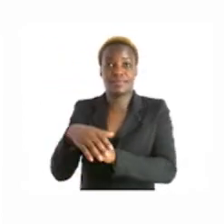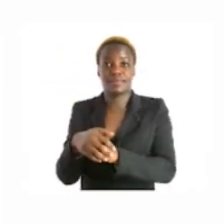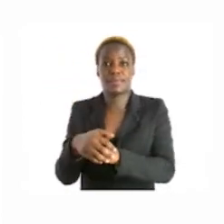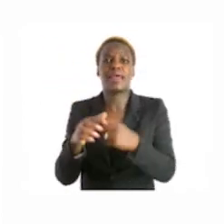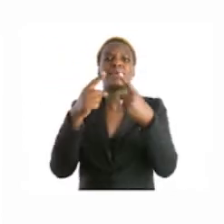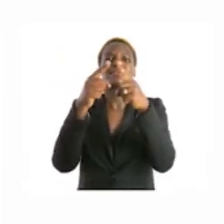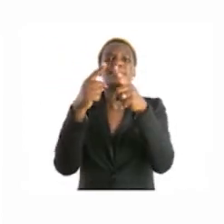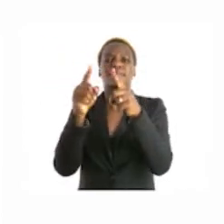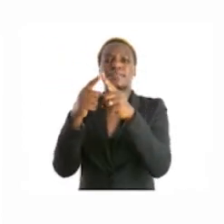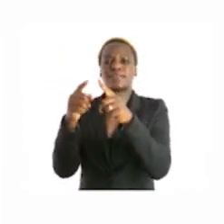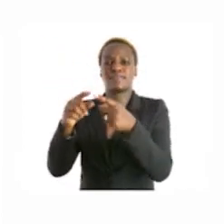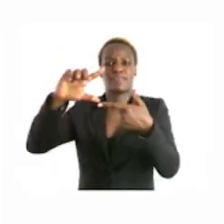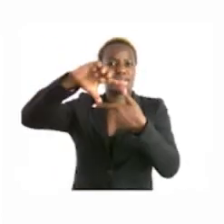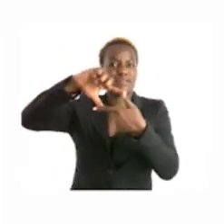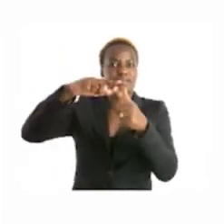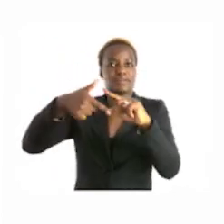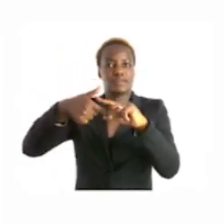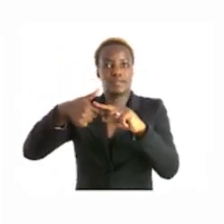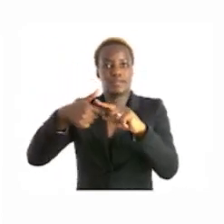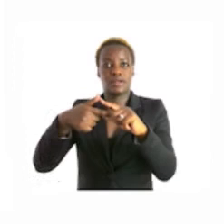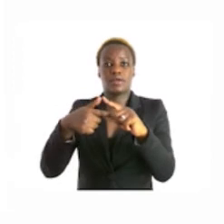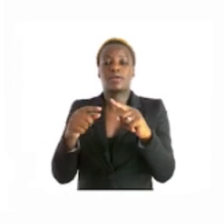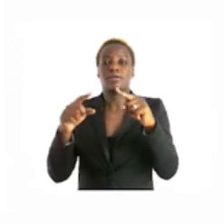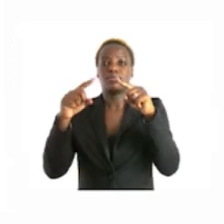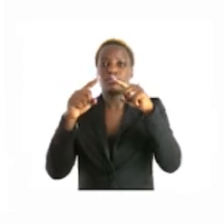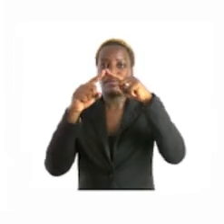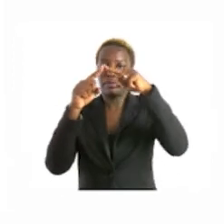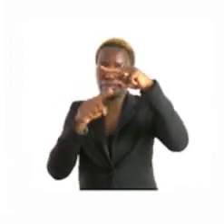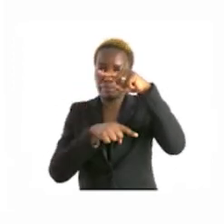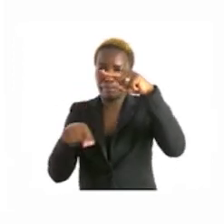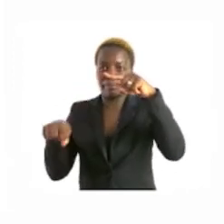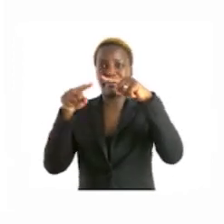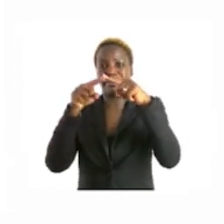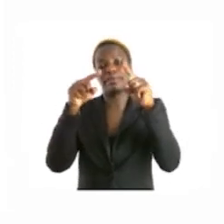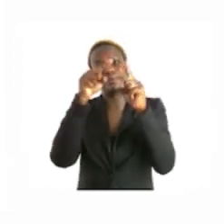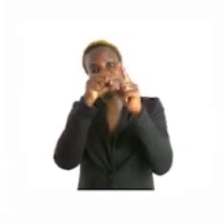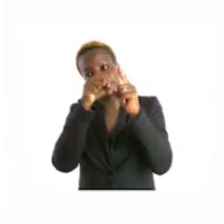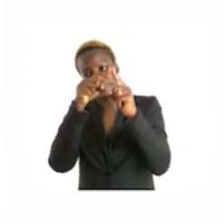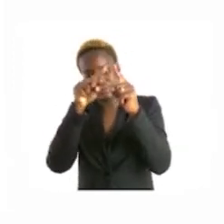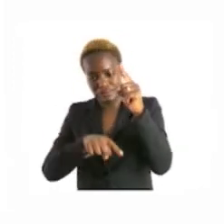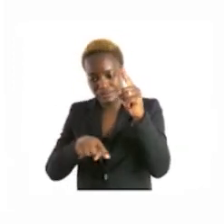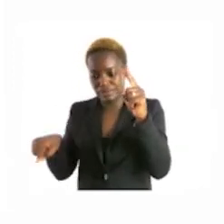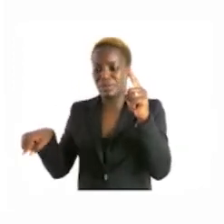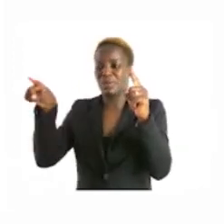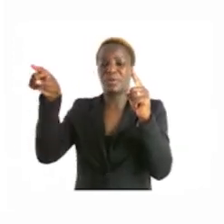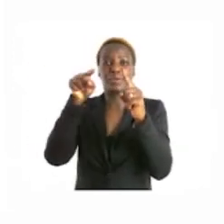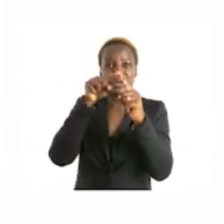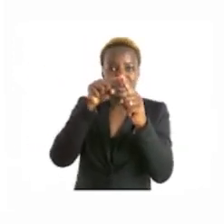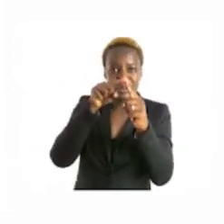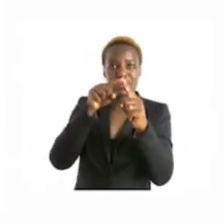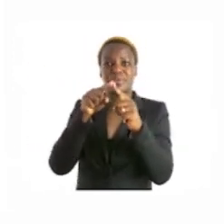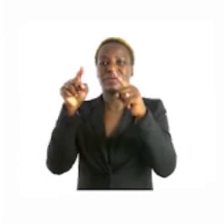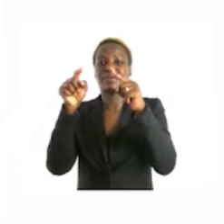of shapes. We have a triangle, we have a circle, we have a rectangle, oval, square, and all of